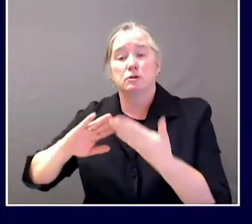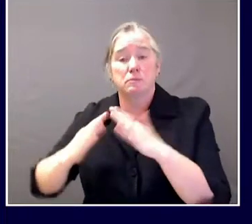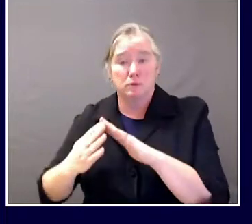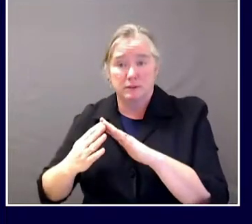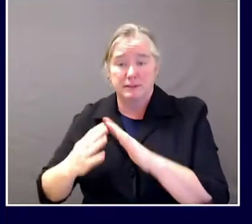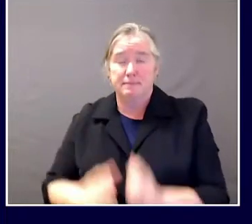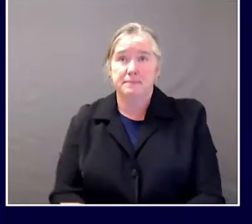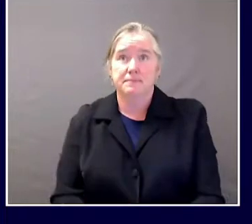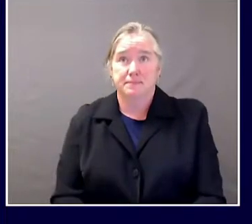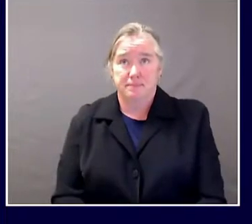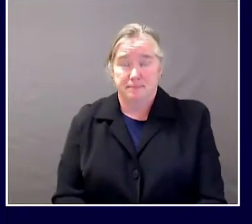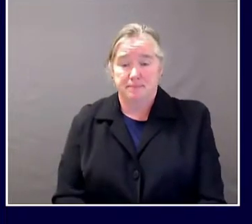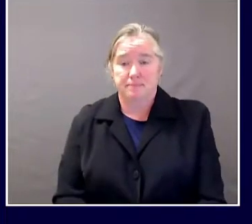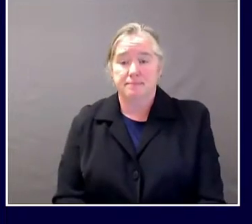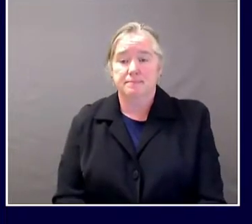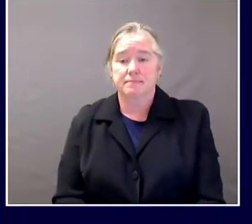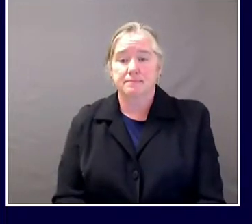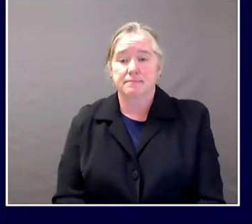COVID-19.